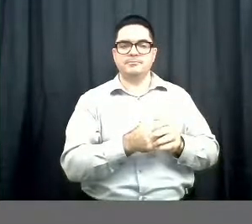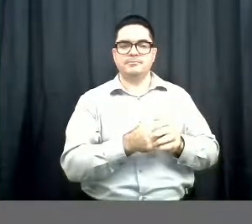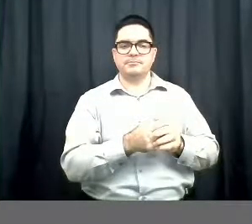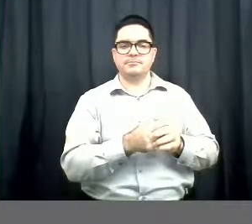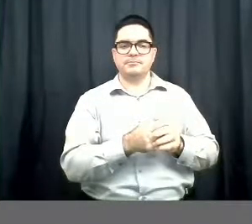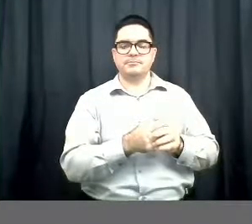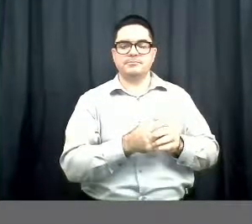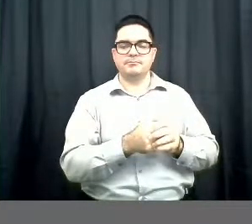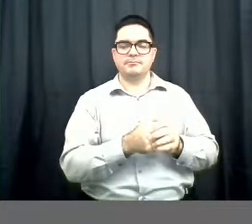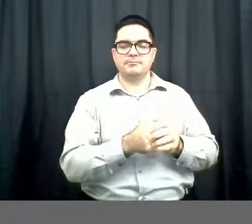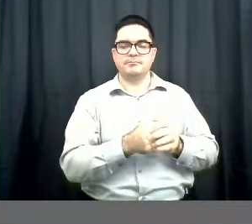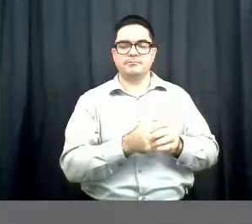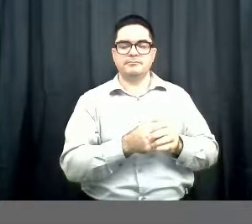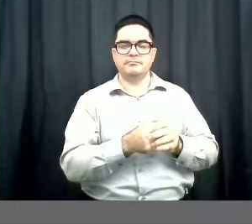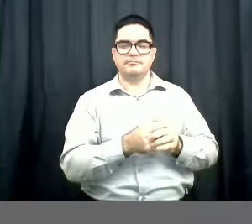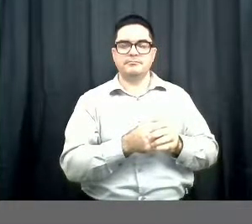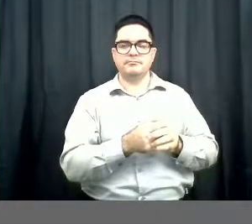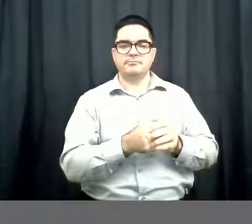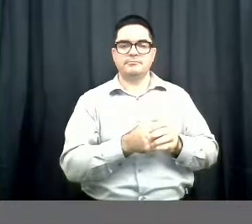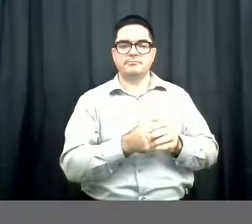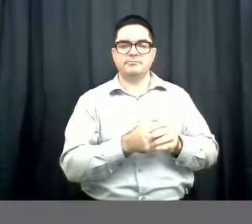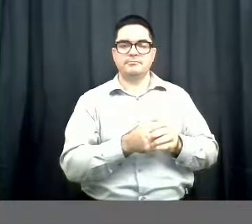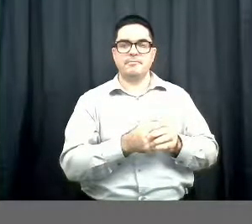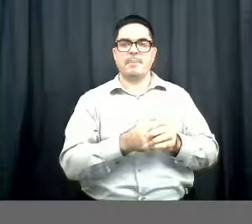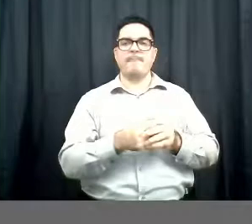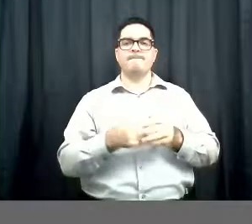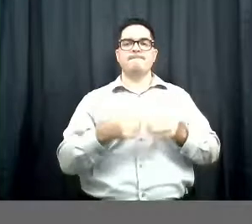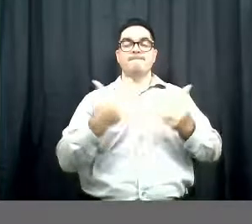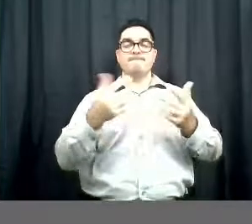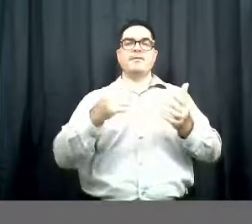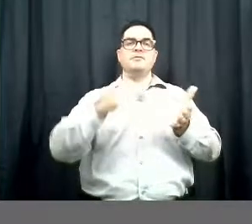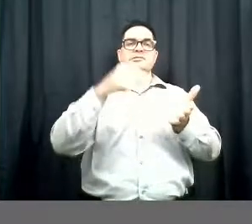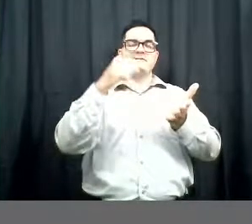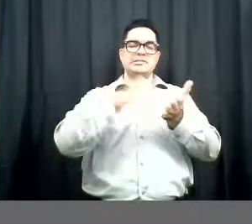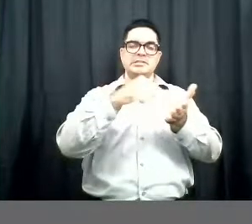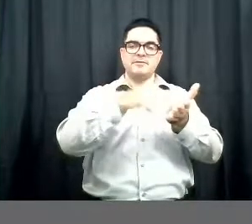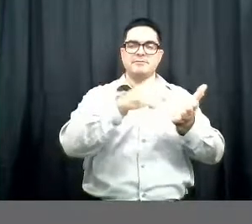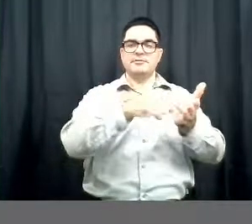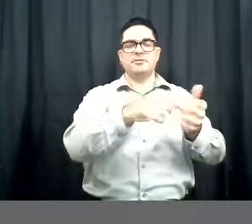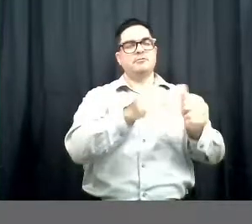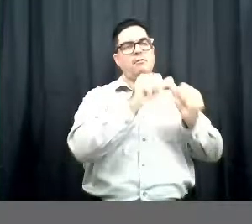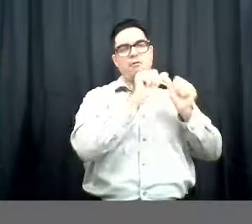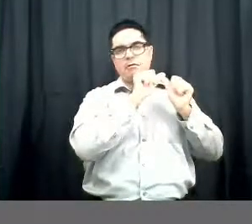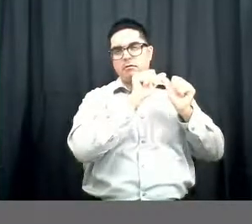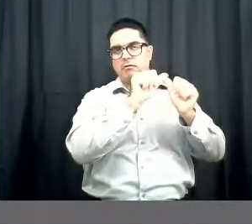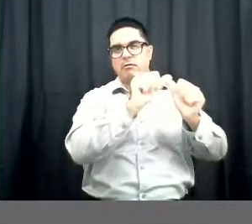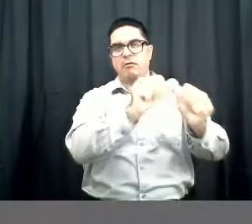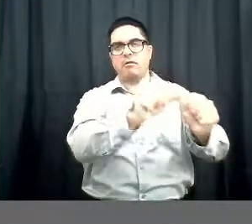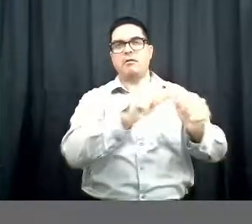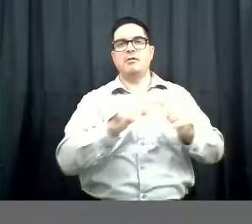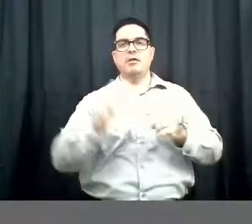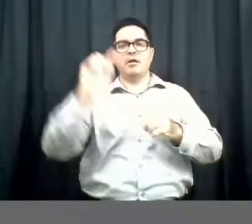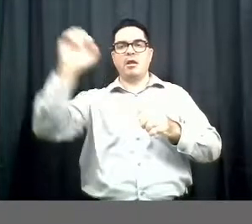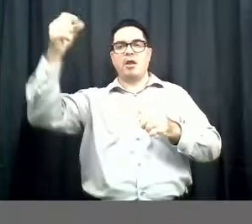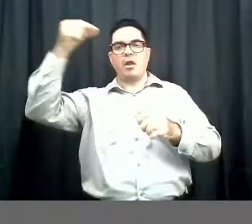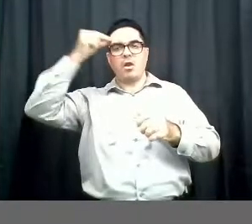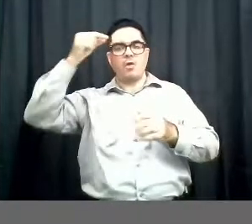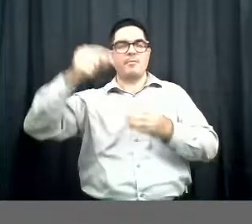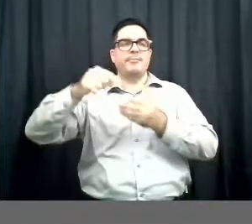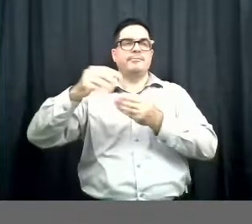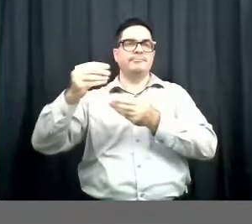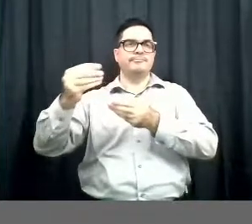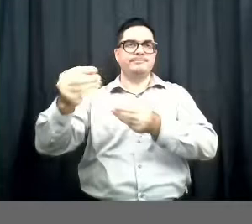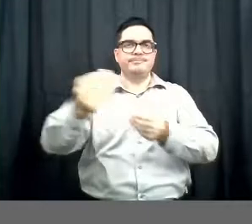of, persistent structural deficits, spending beyond, what the government could afford to